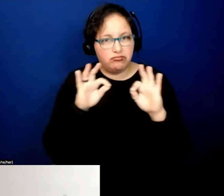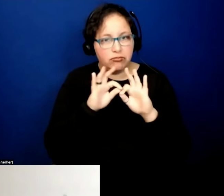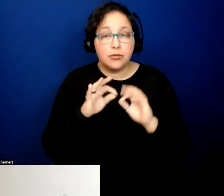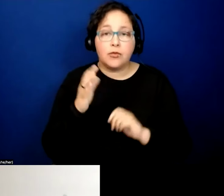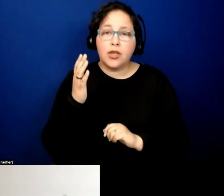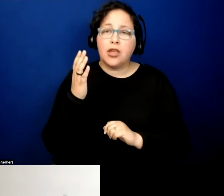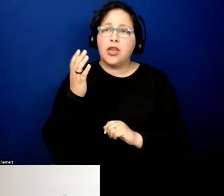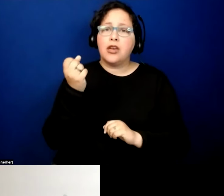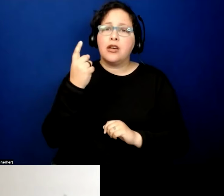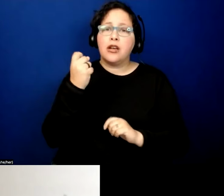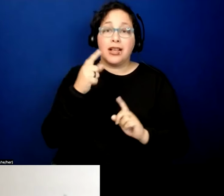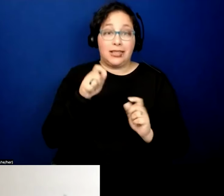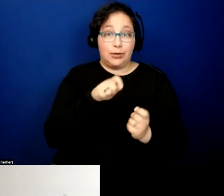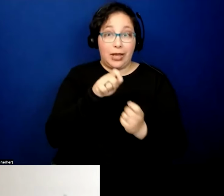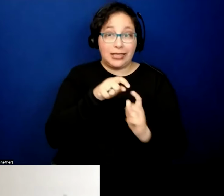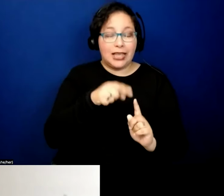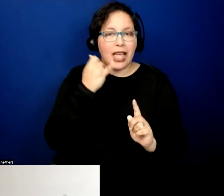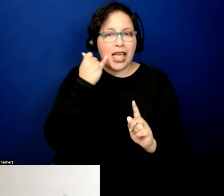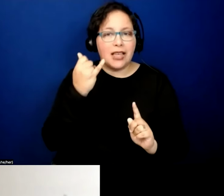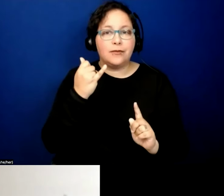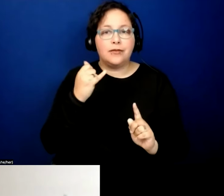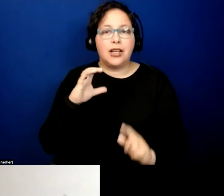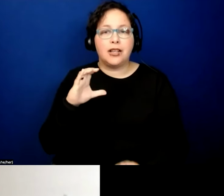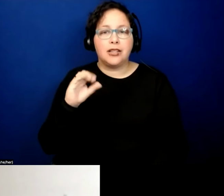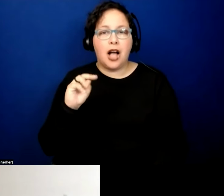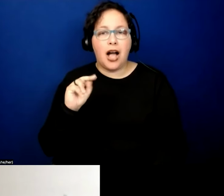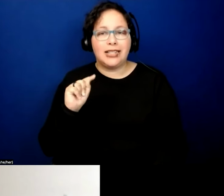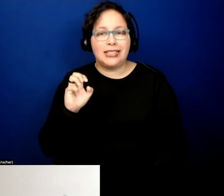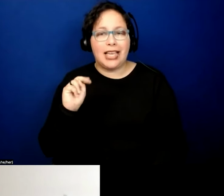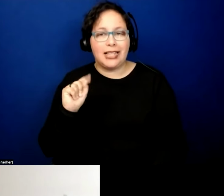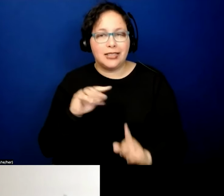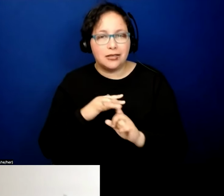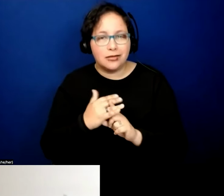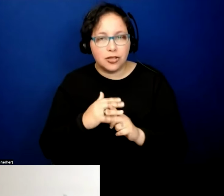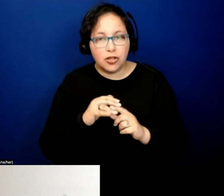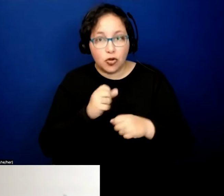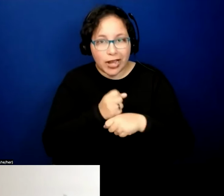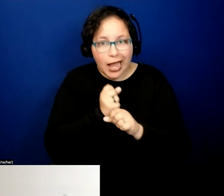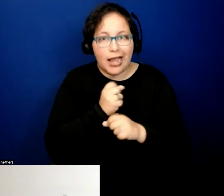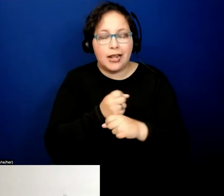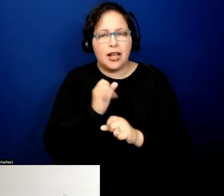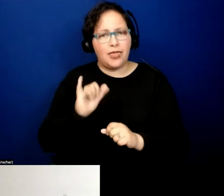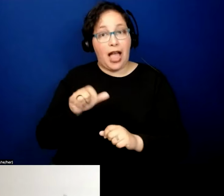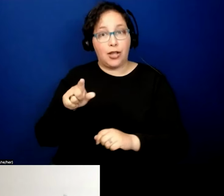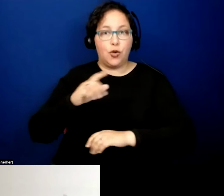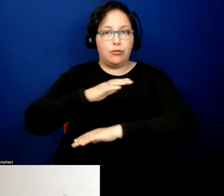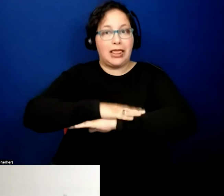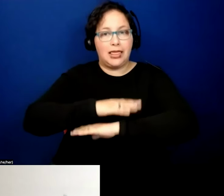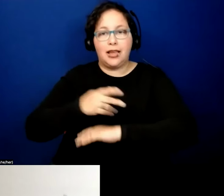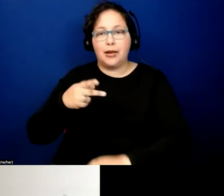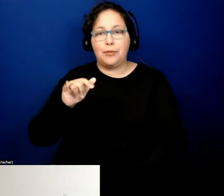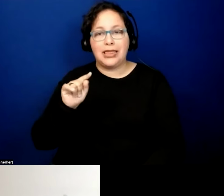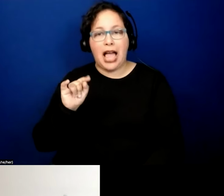where content creation is distributed, right? Like if you're creating a platform that allows people to create